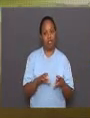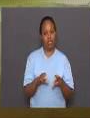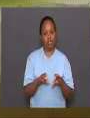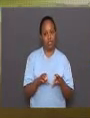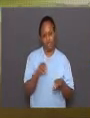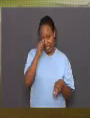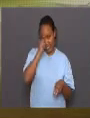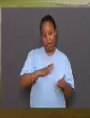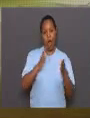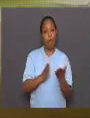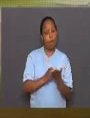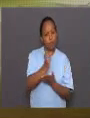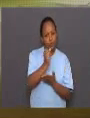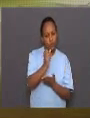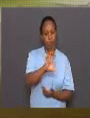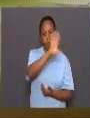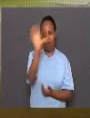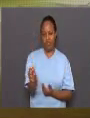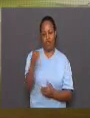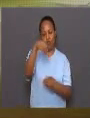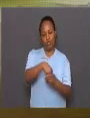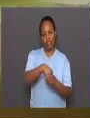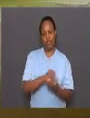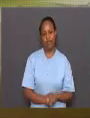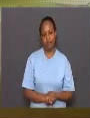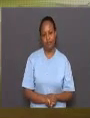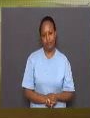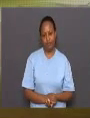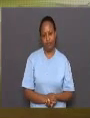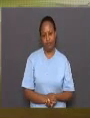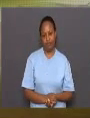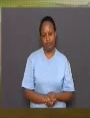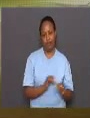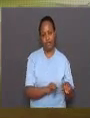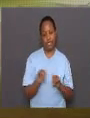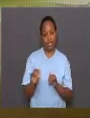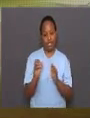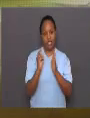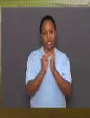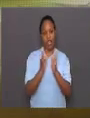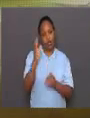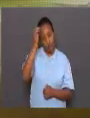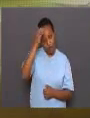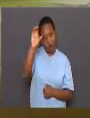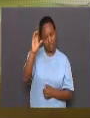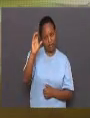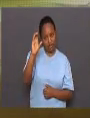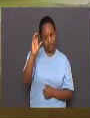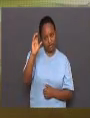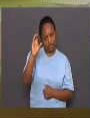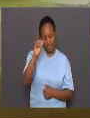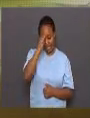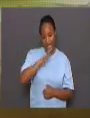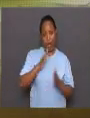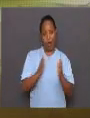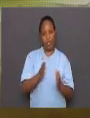rights situation in Africa. As a legal concept, the notion of